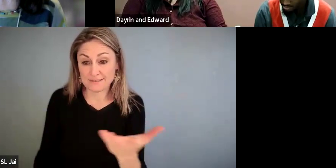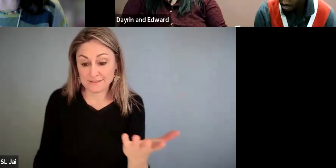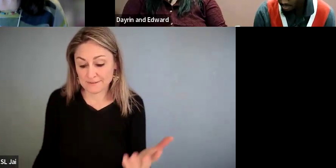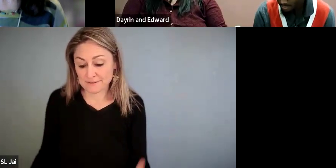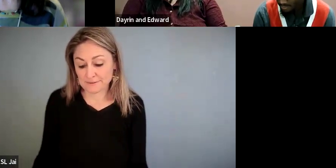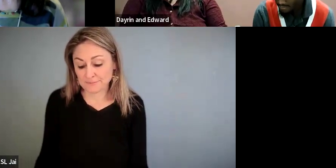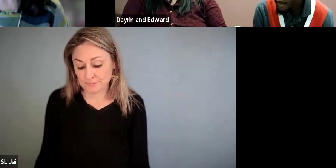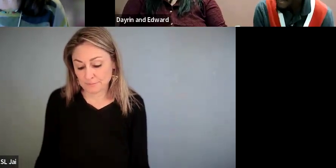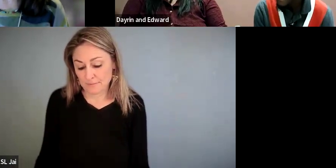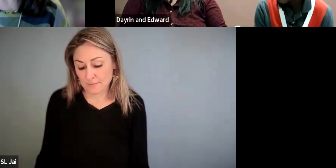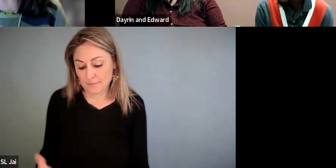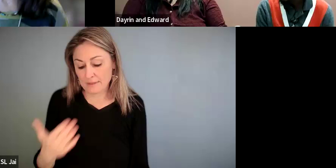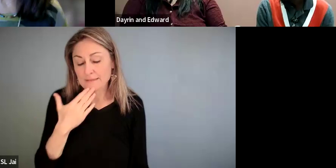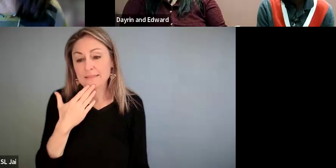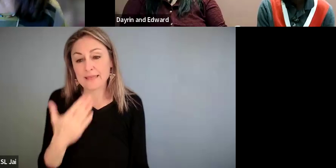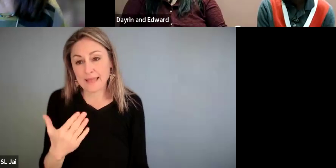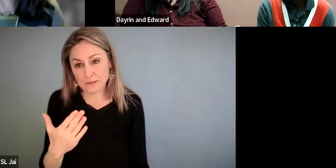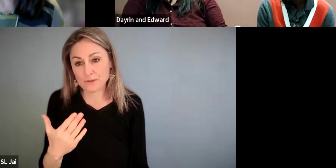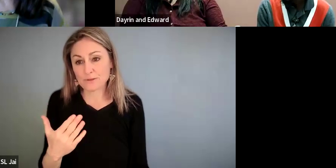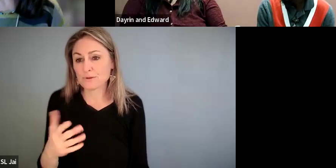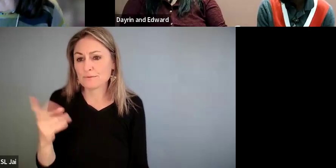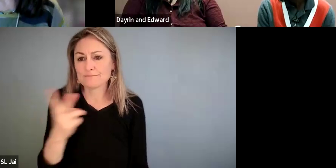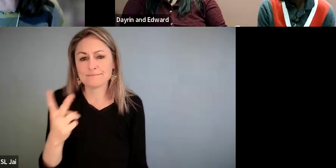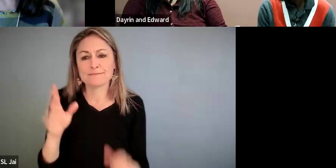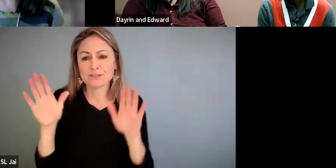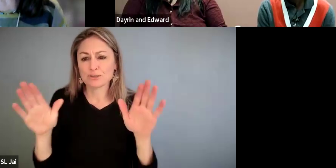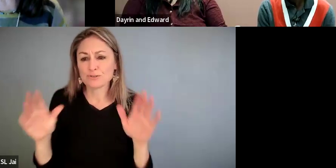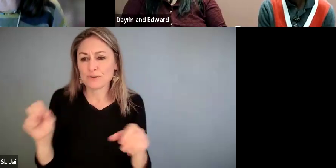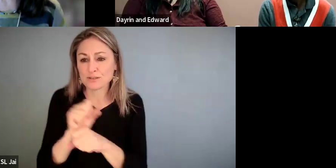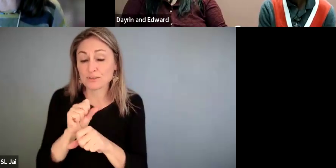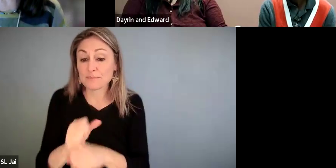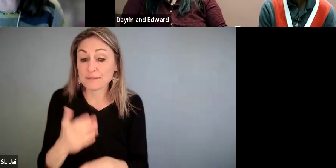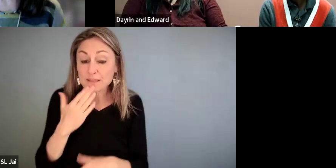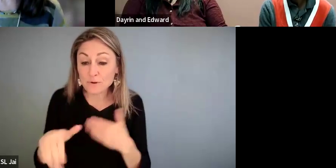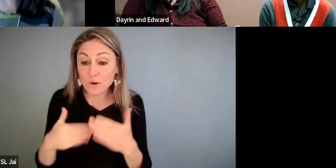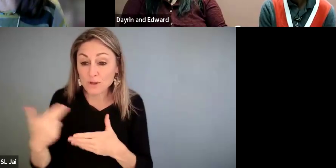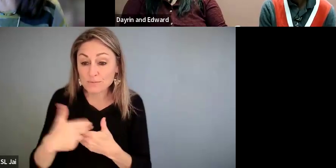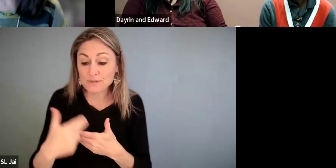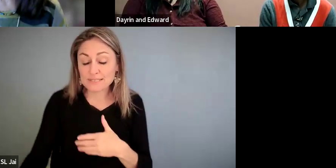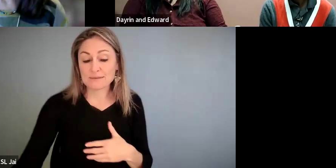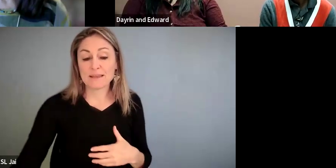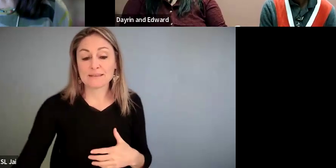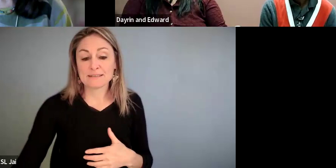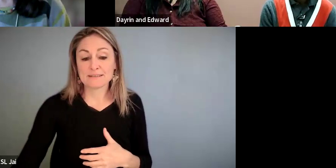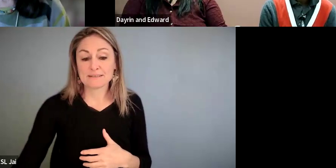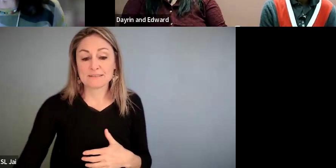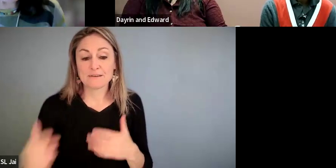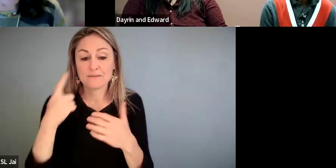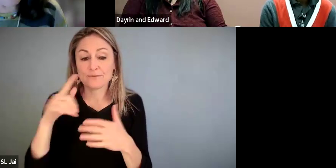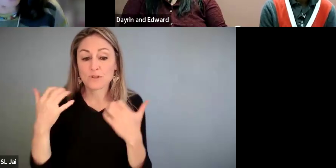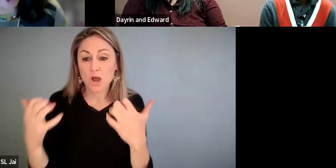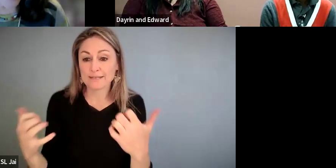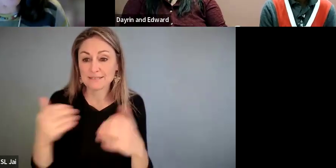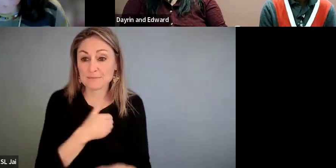Thank you, Dayreen and Edward. You did a great job, and thanks for all your participation to the audience members. We have now